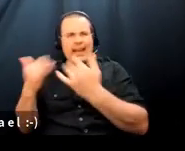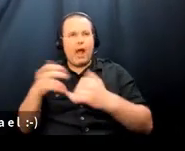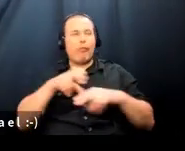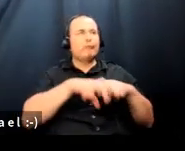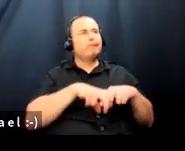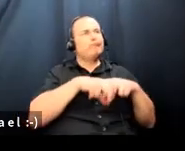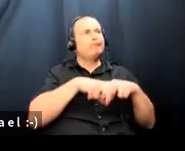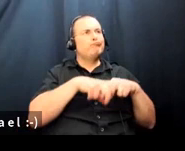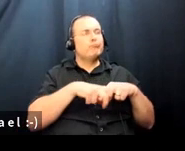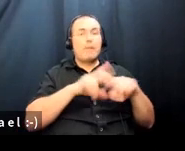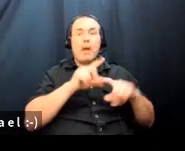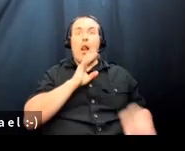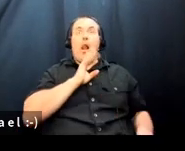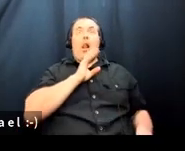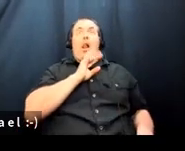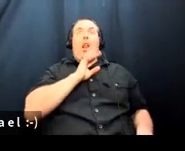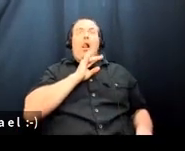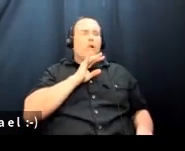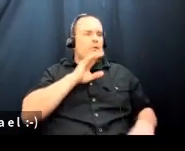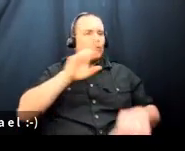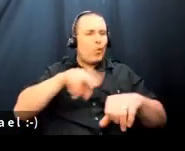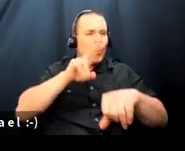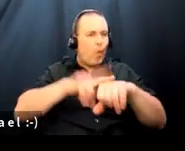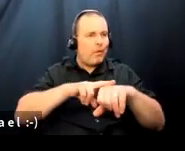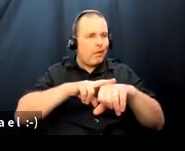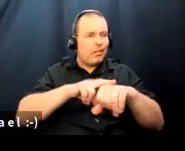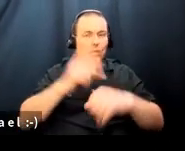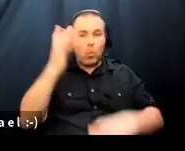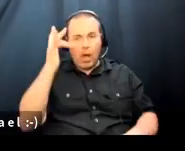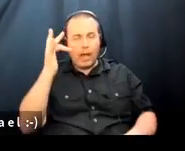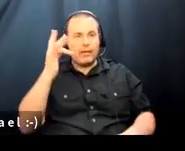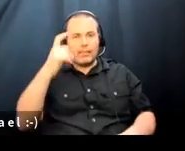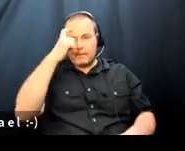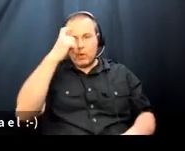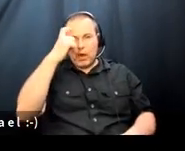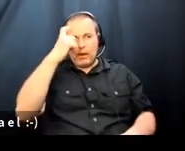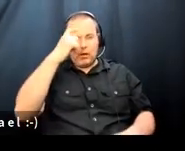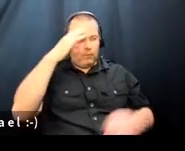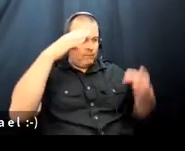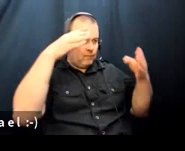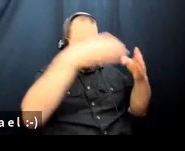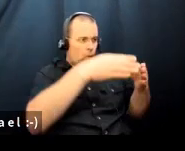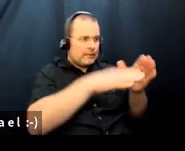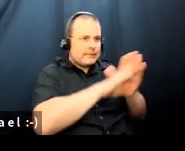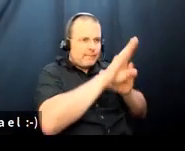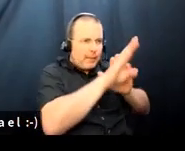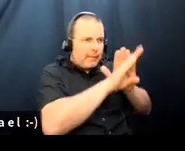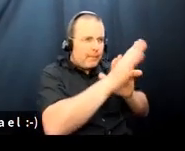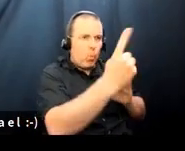That's normal, because the brain can only really work on developing one area at a time.